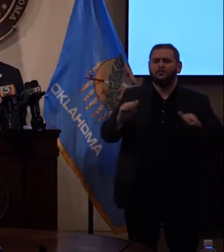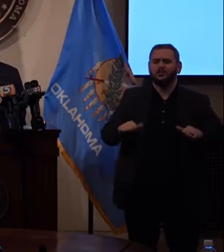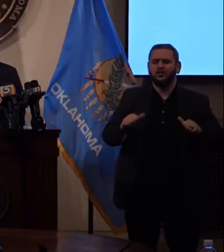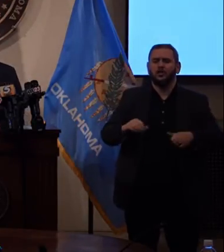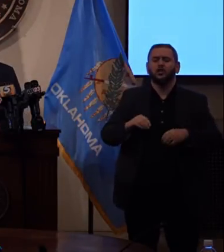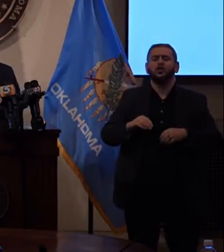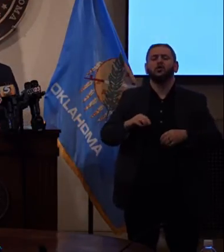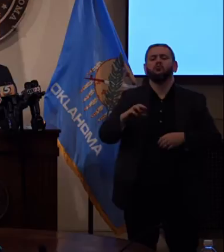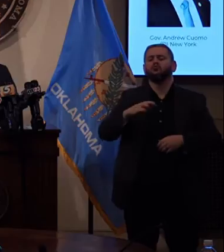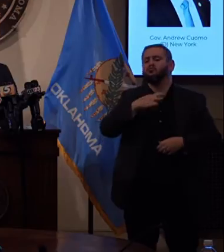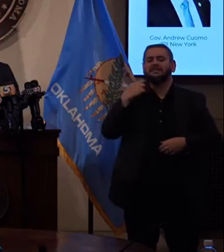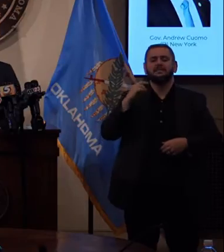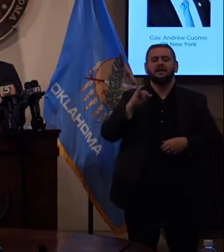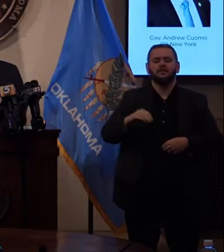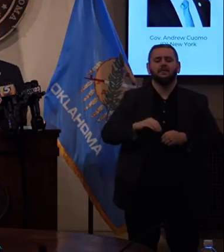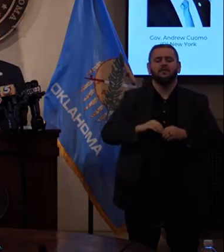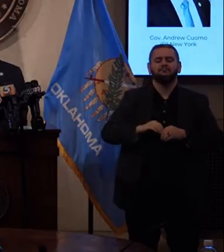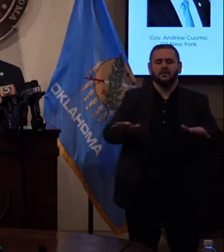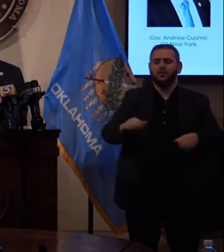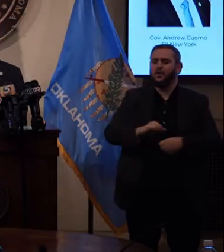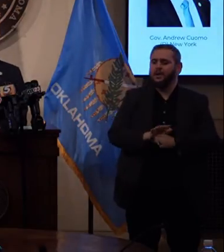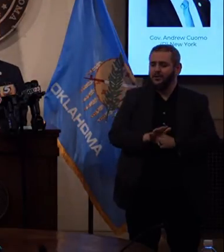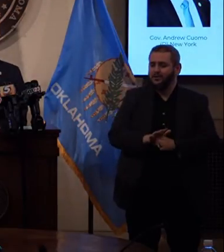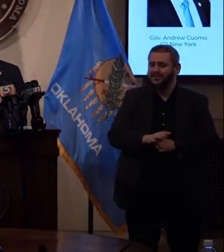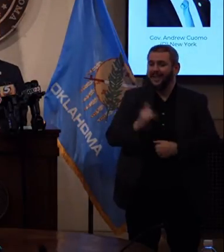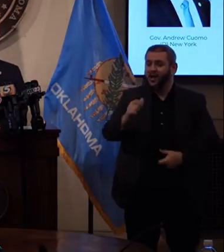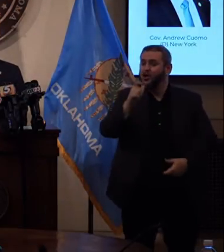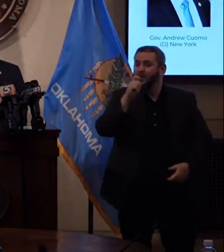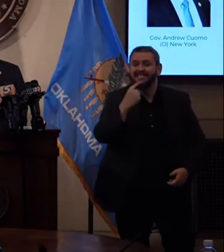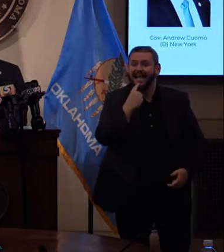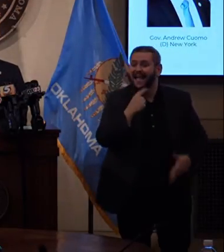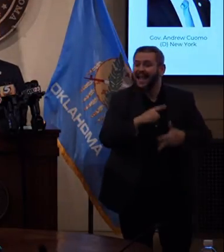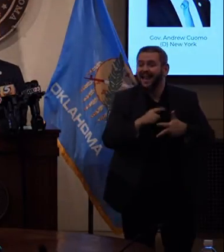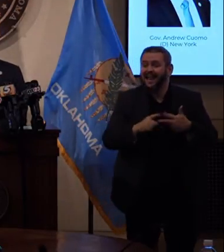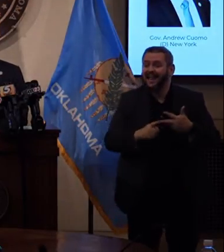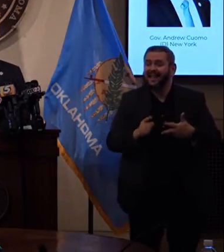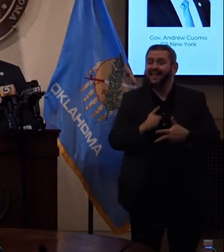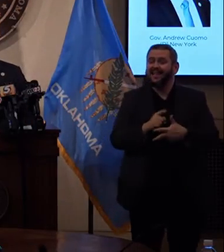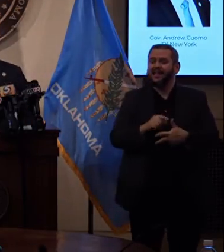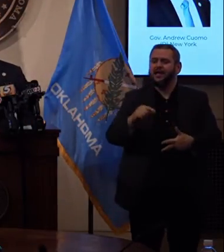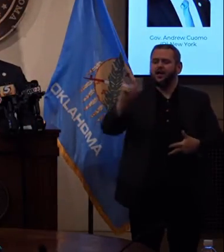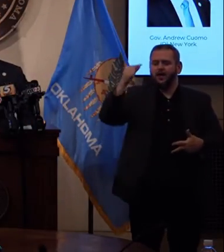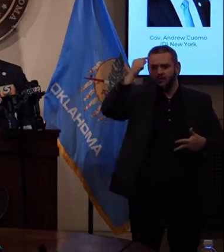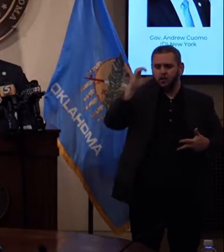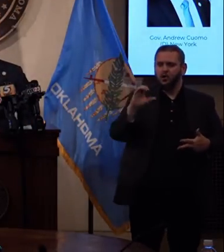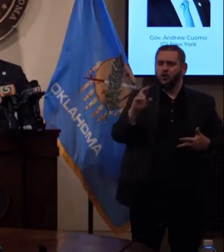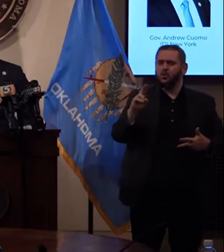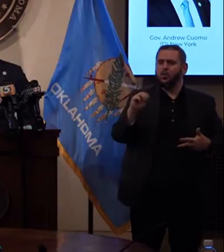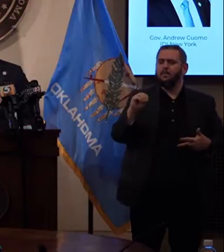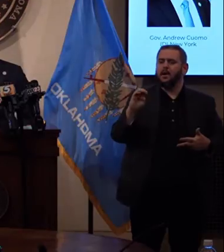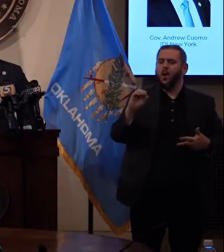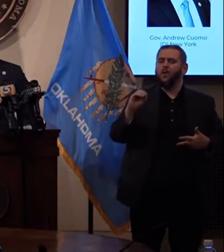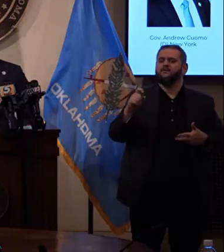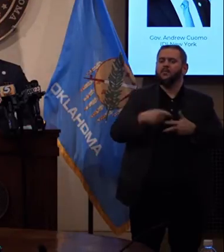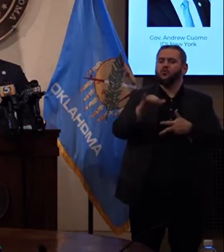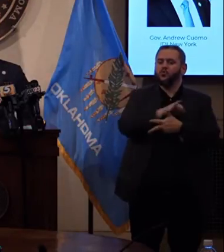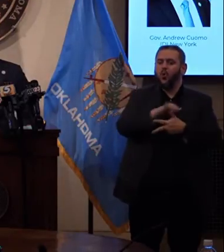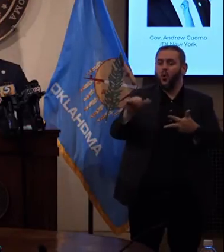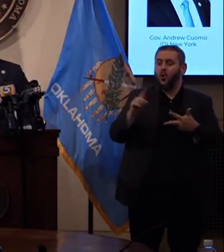quote was from Governor Cuomo of New York. The second one was from Lori Lightfoot, the mayor of